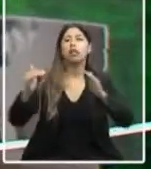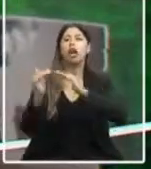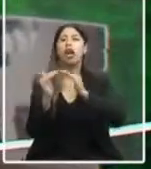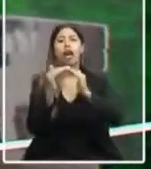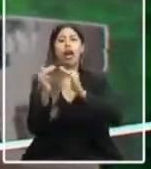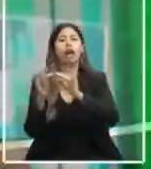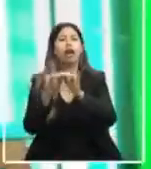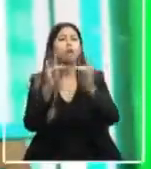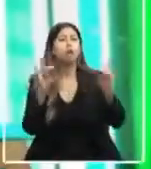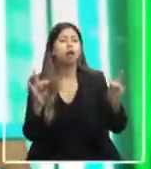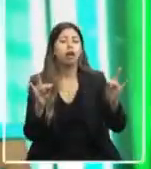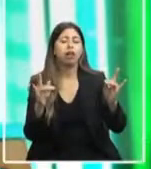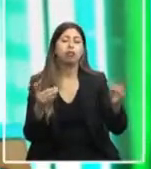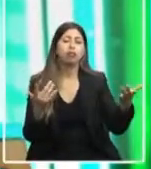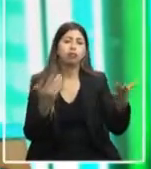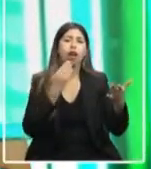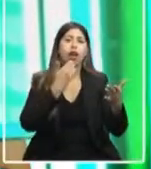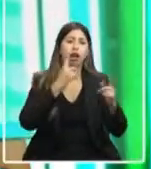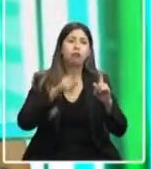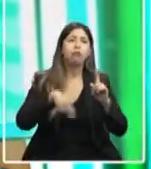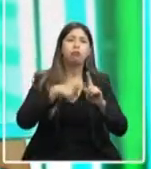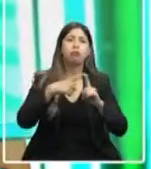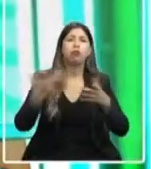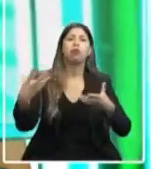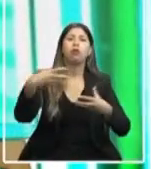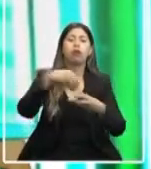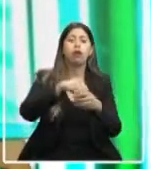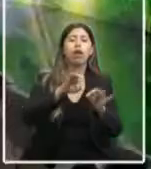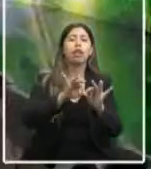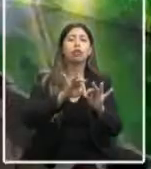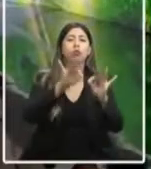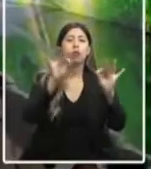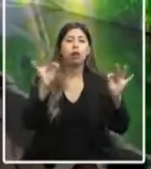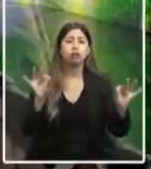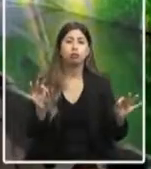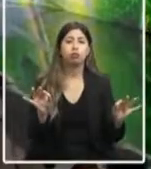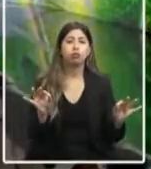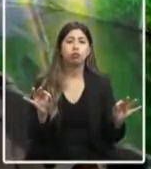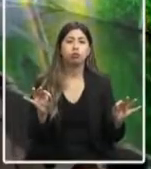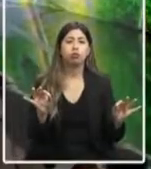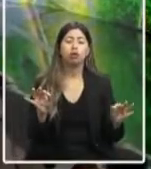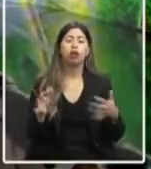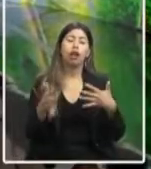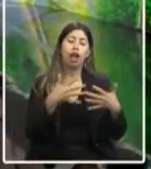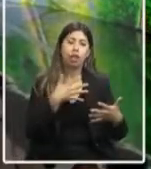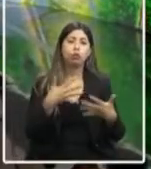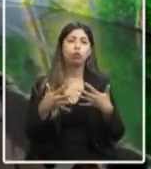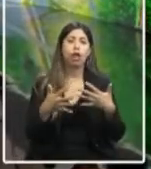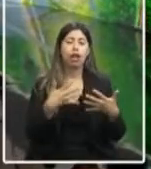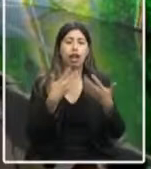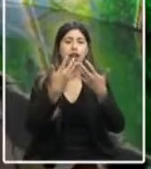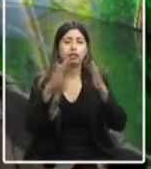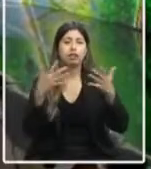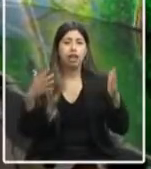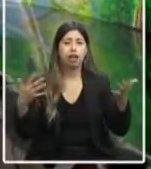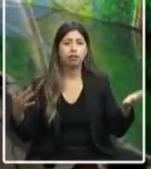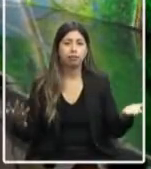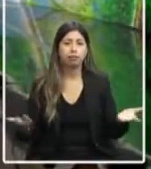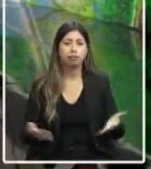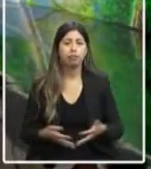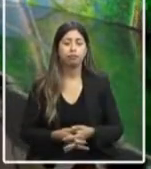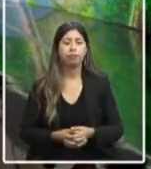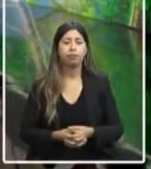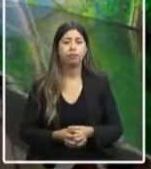health, but also natural capital. So the third thing the review does is to